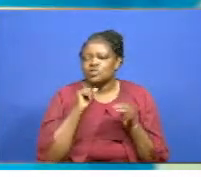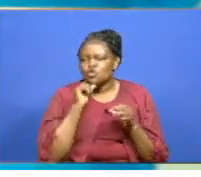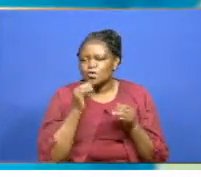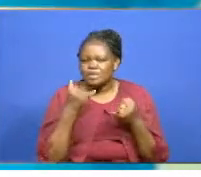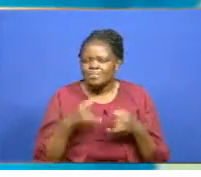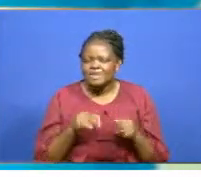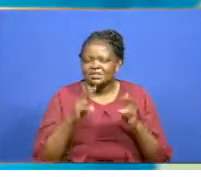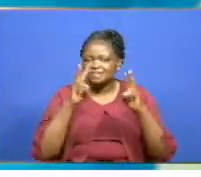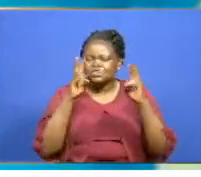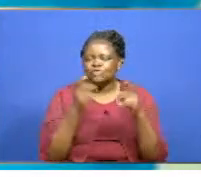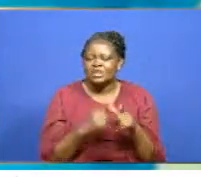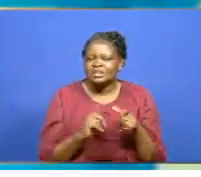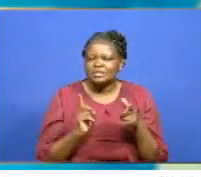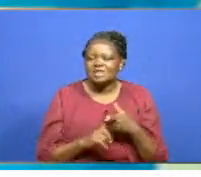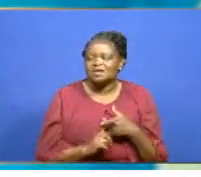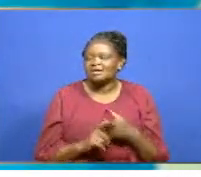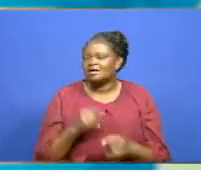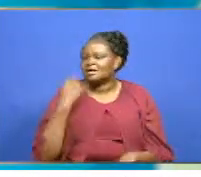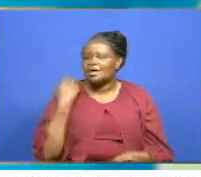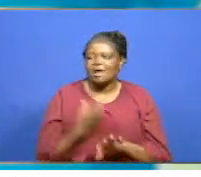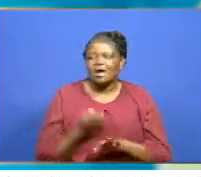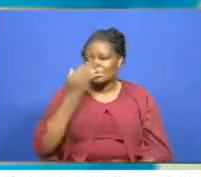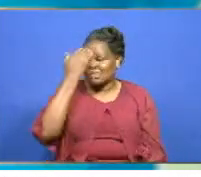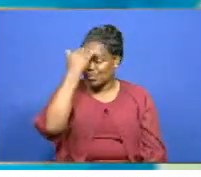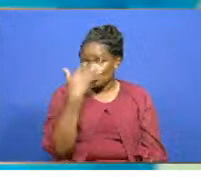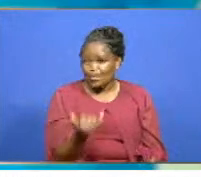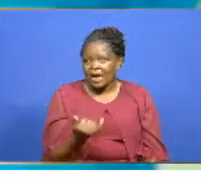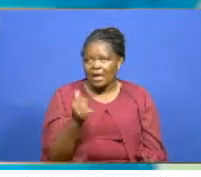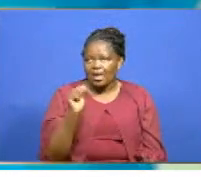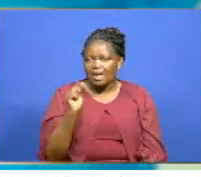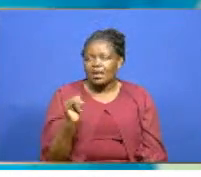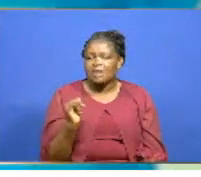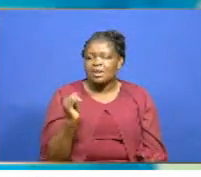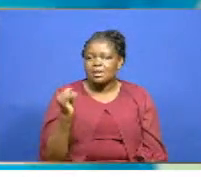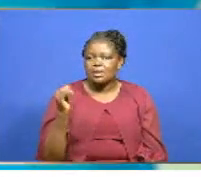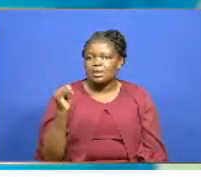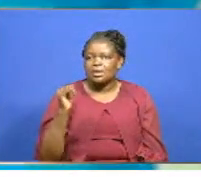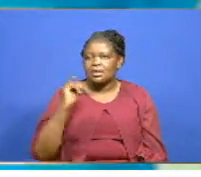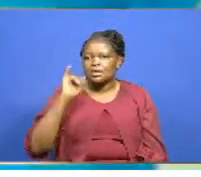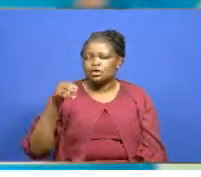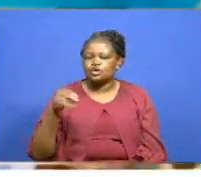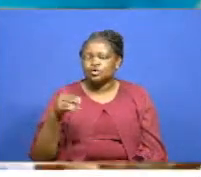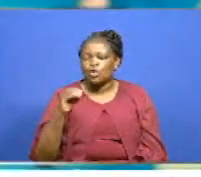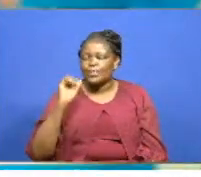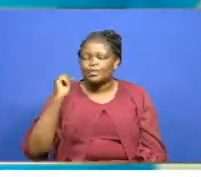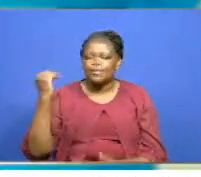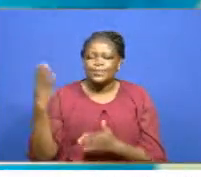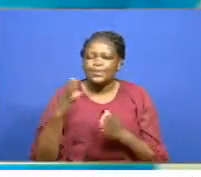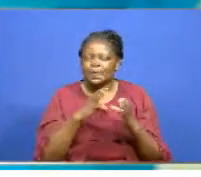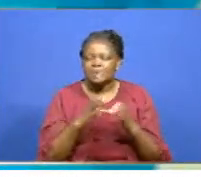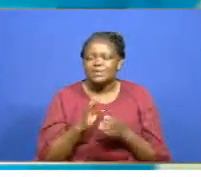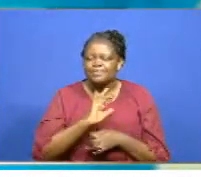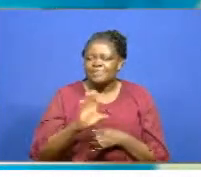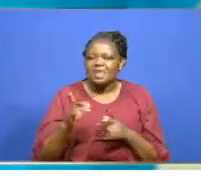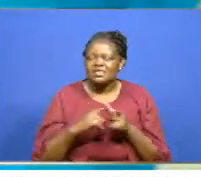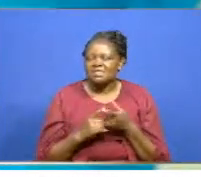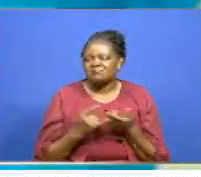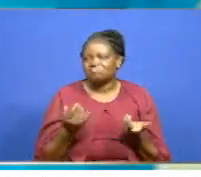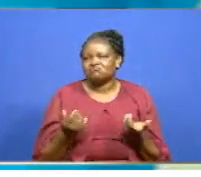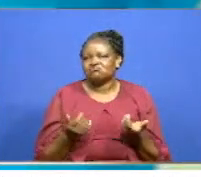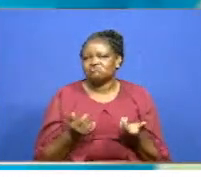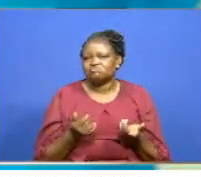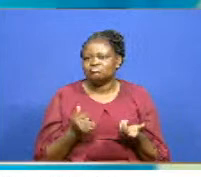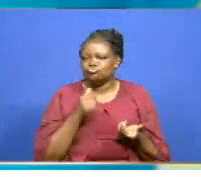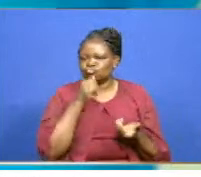hilo swala, then itakuwa vigumu, kwa sababu Ali Hassan Joho huenda kaleta chama chake na kusikuwe na viongozi wote wa pwani